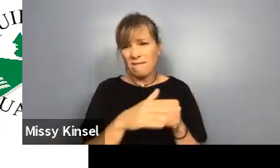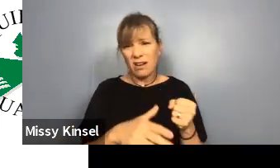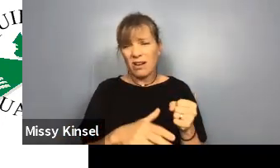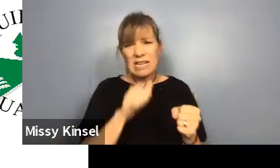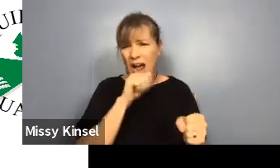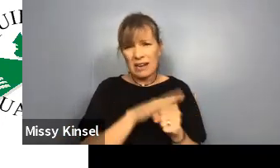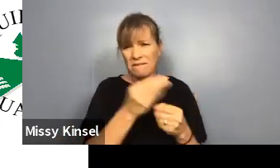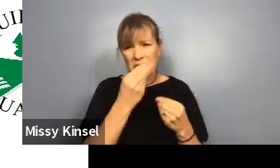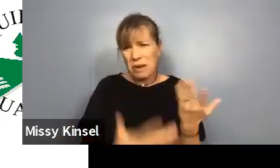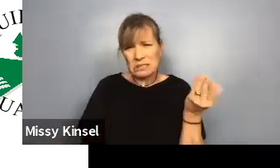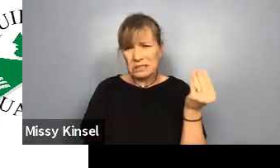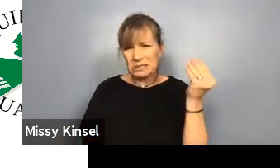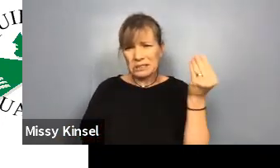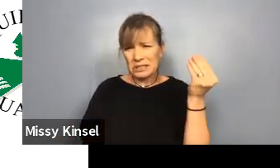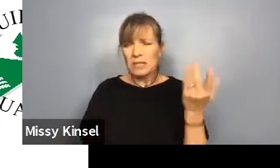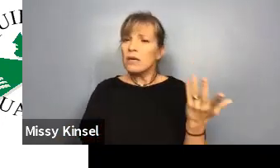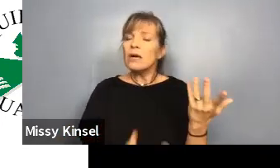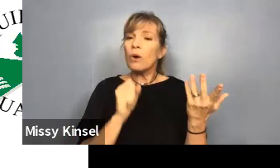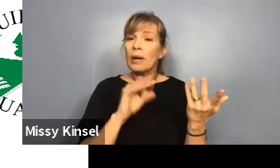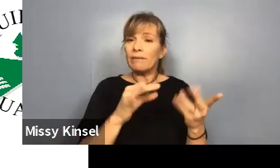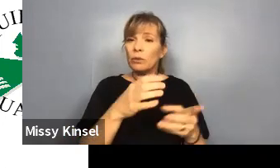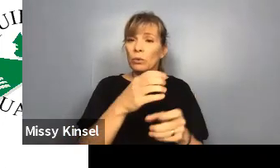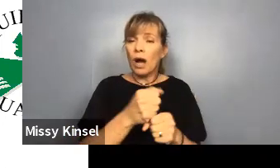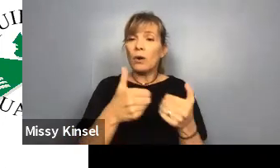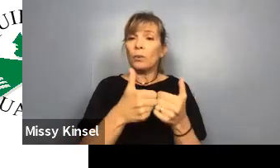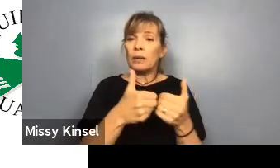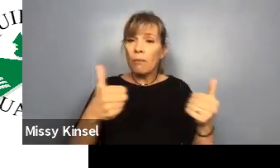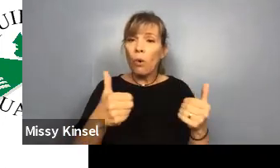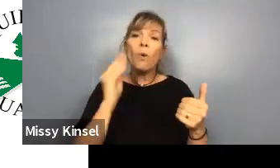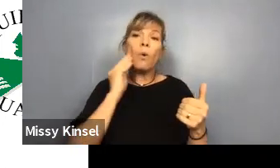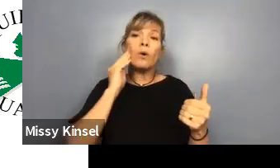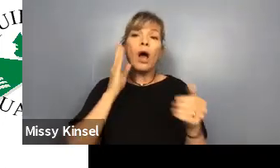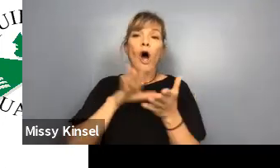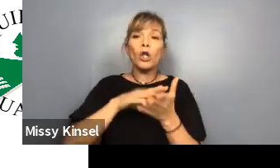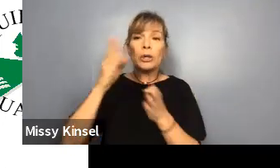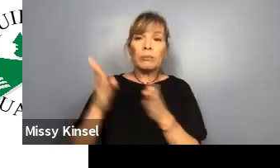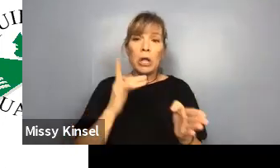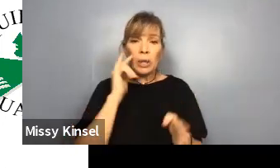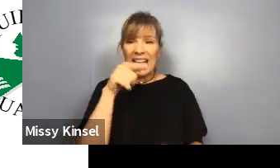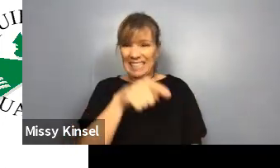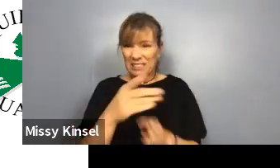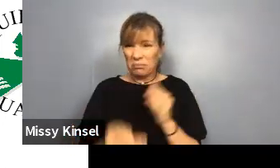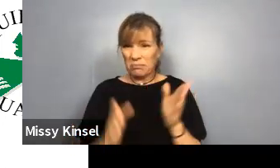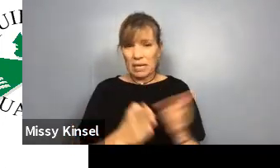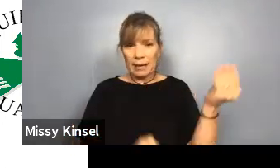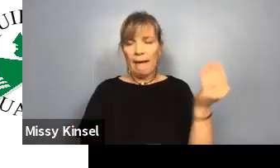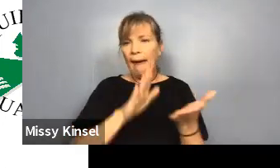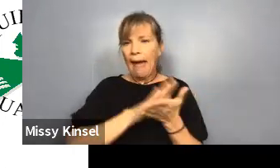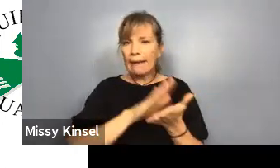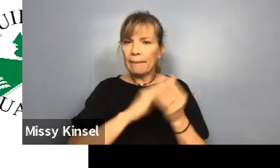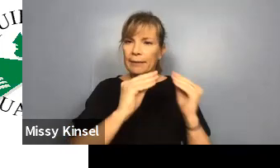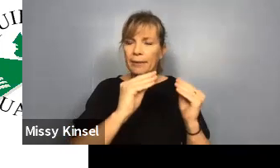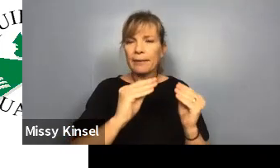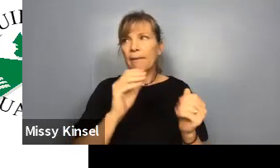enough information. So if you did receive a remote learning plan, and it looks a little bit like this, you know, academic instruction